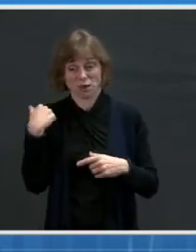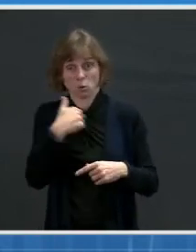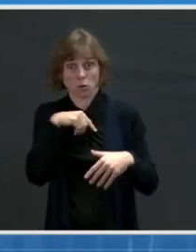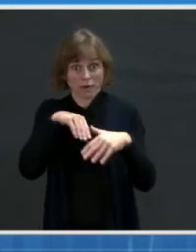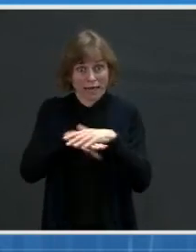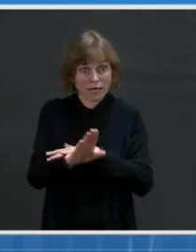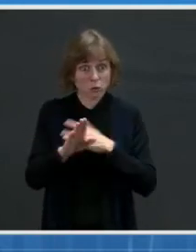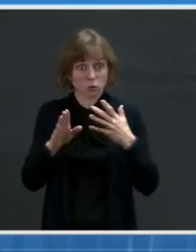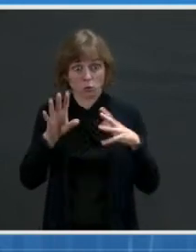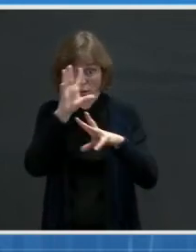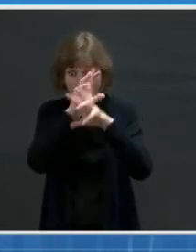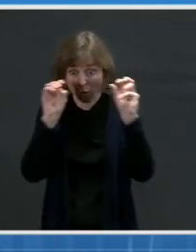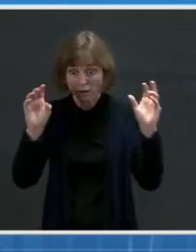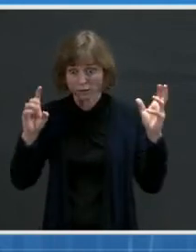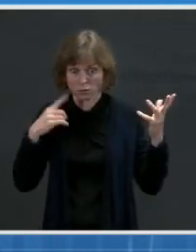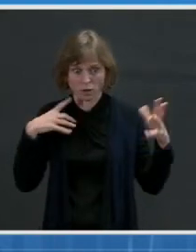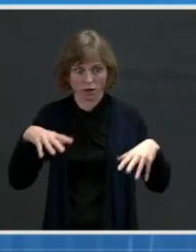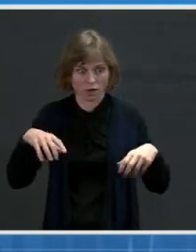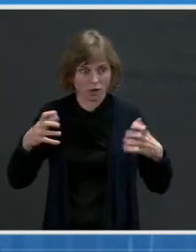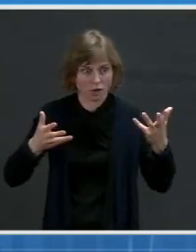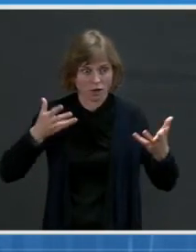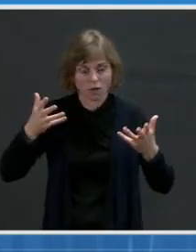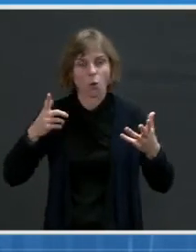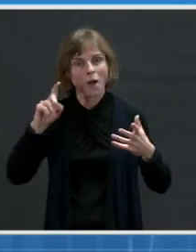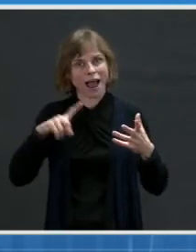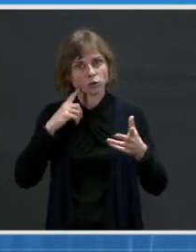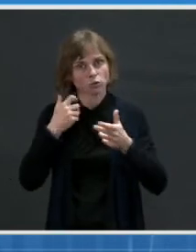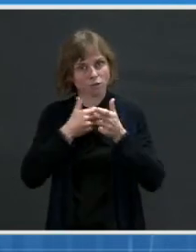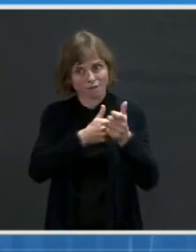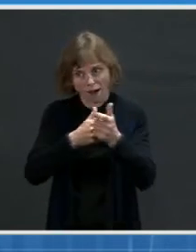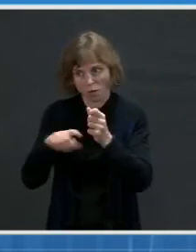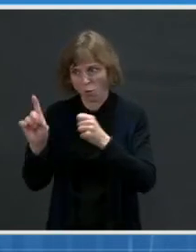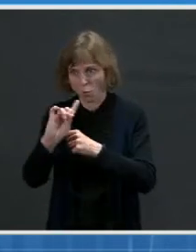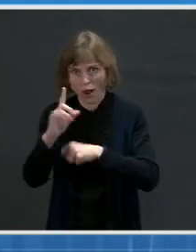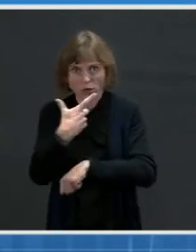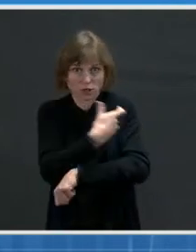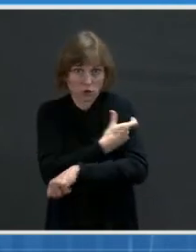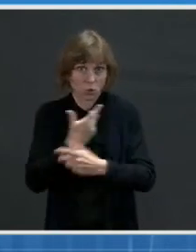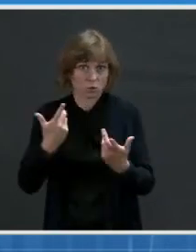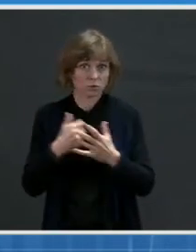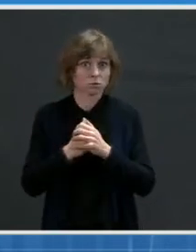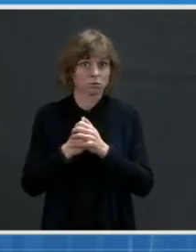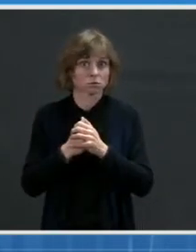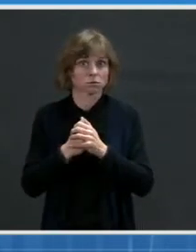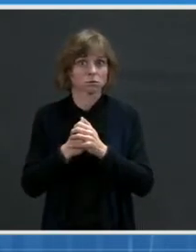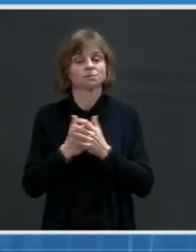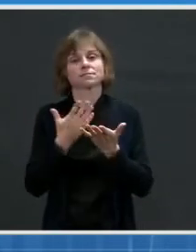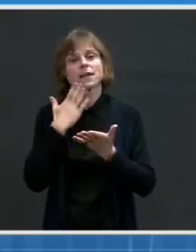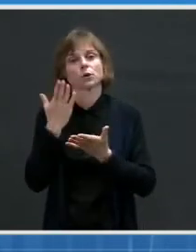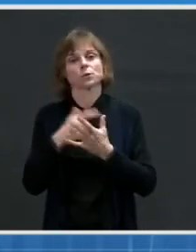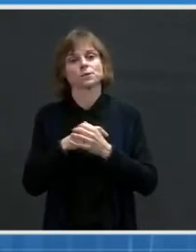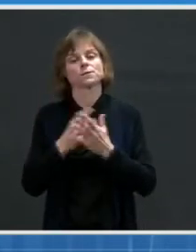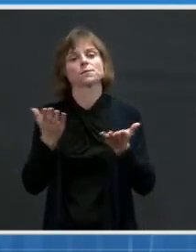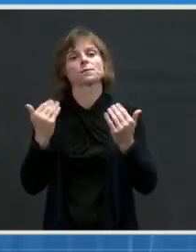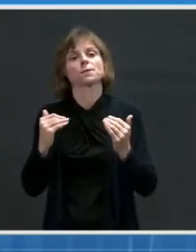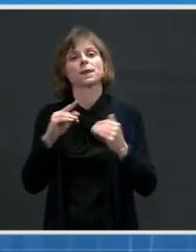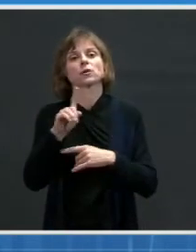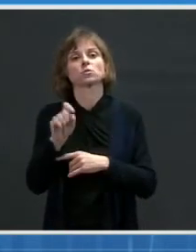to make sure we could follow all the paths and where all the doses were, and I think we've done so just as you comment. Thank you. Next